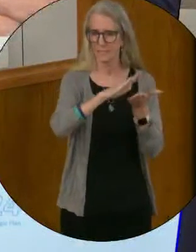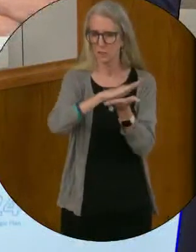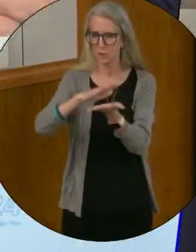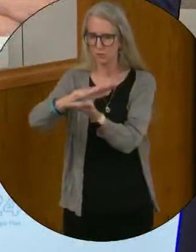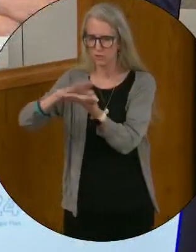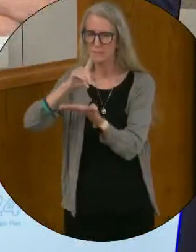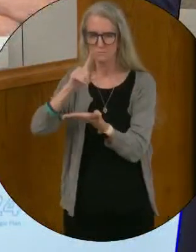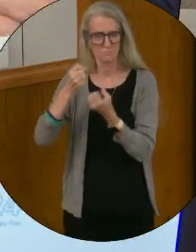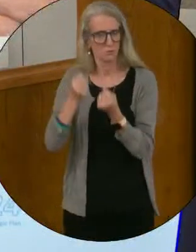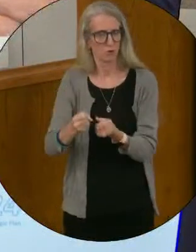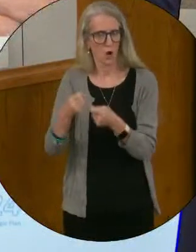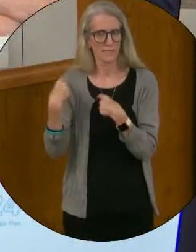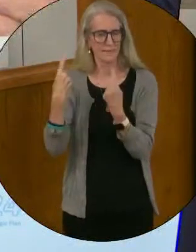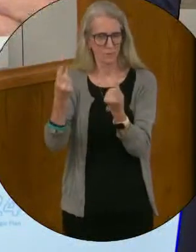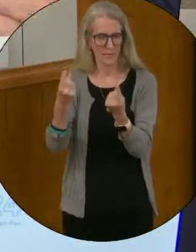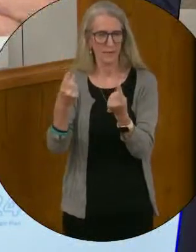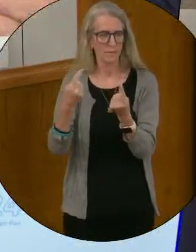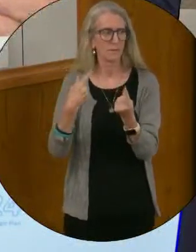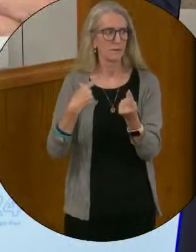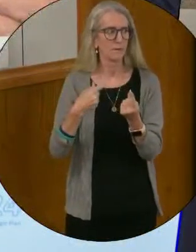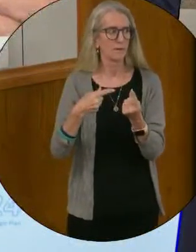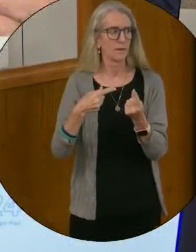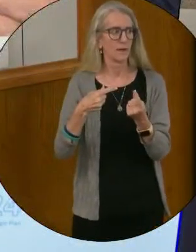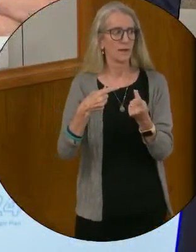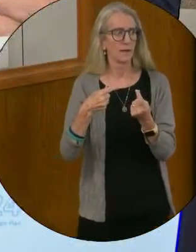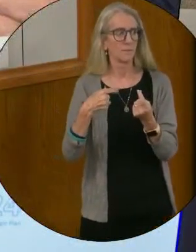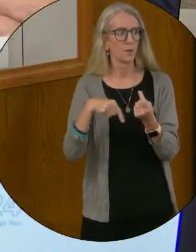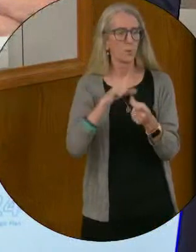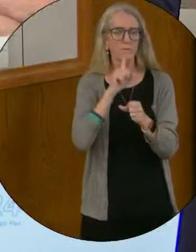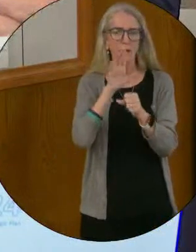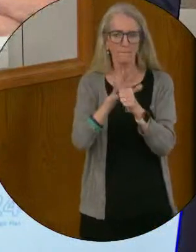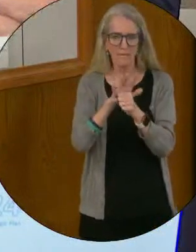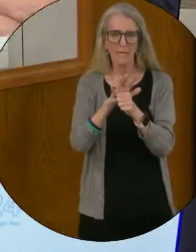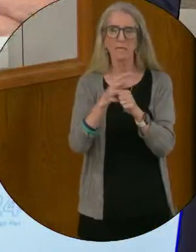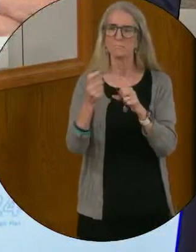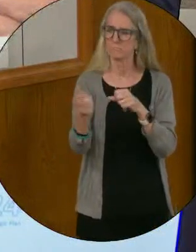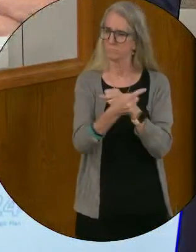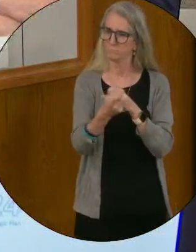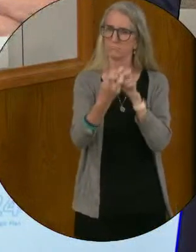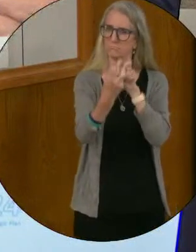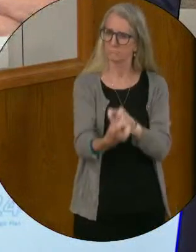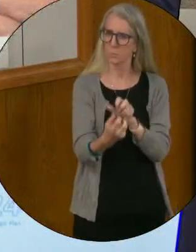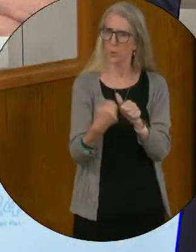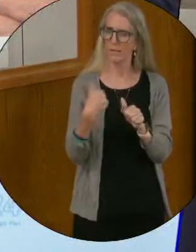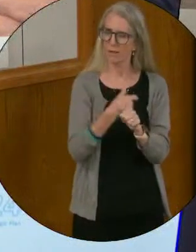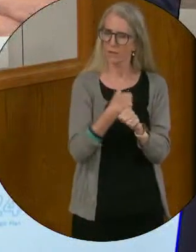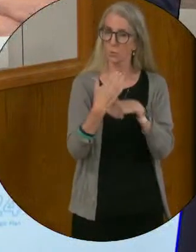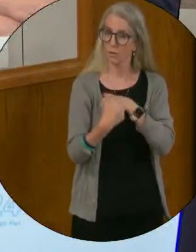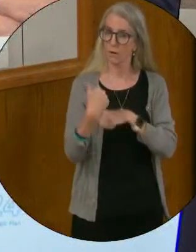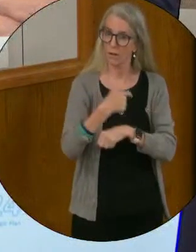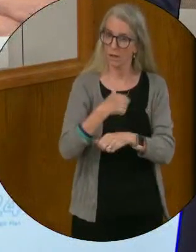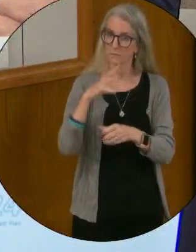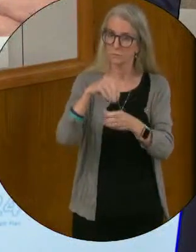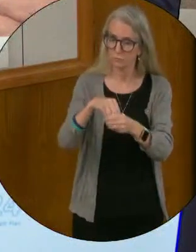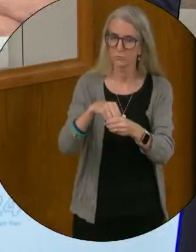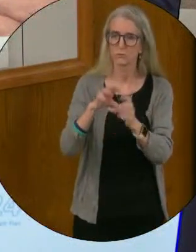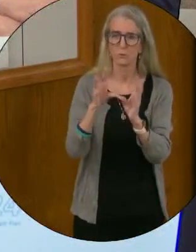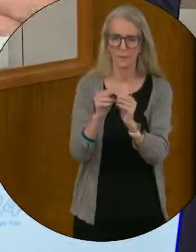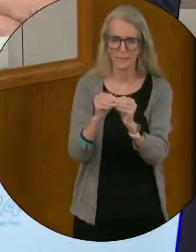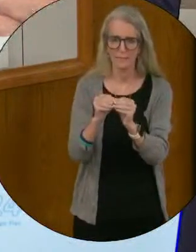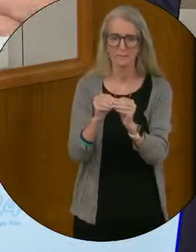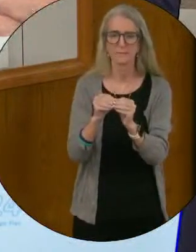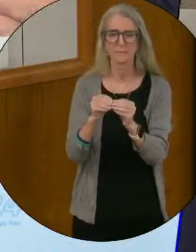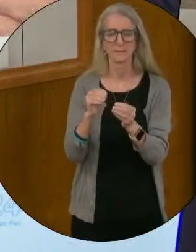been. They've committed to sitting down with us or calling us to meetings as we're exploring the co-requisite